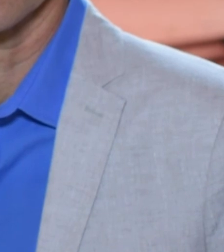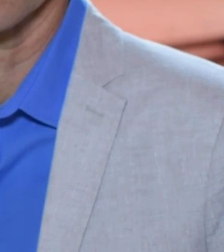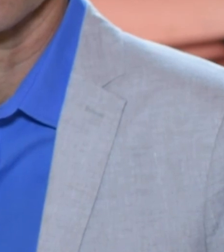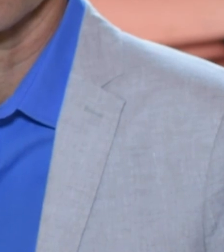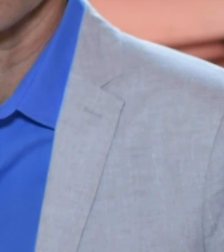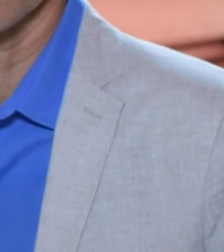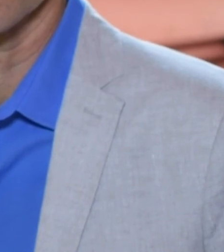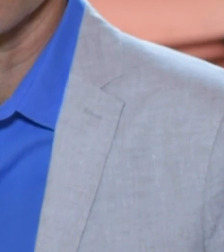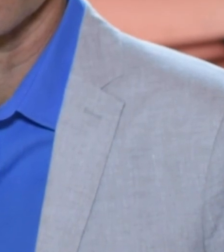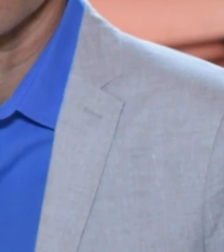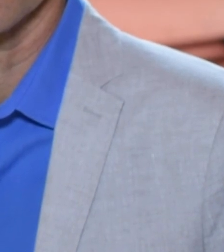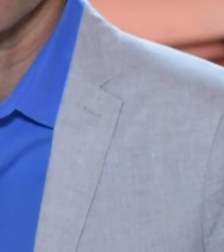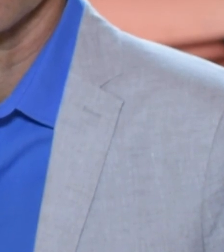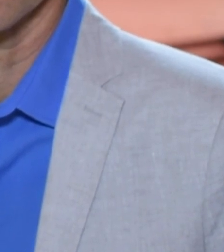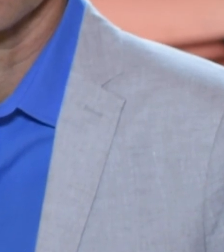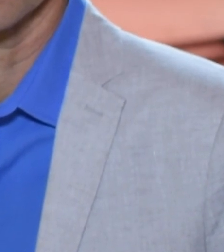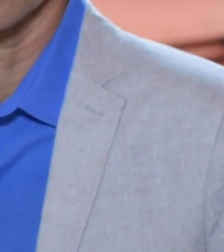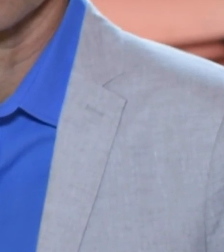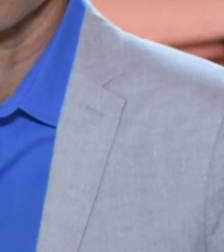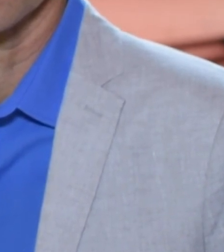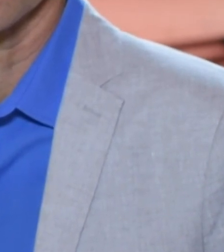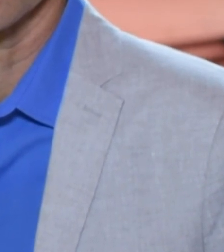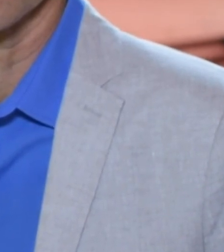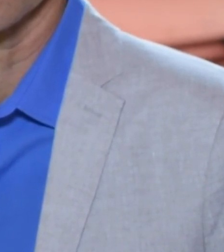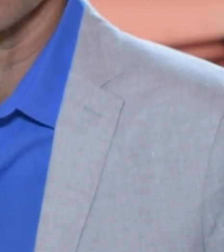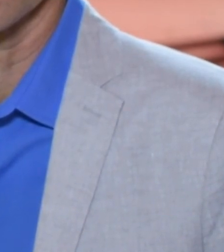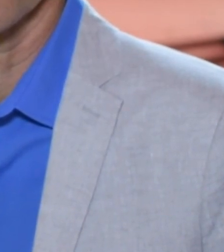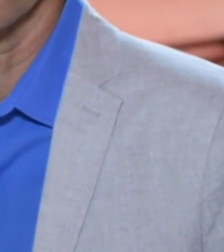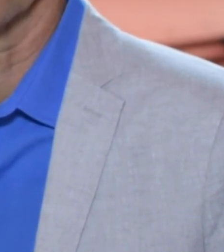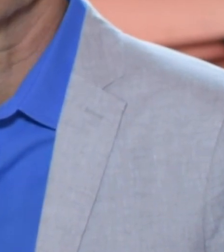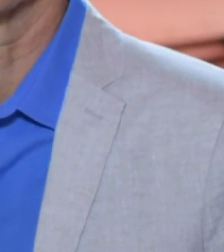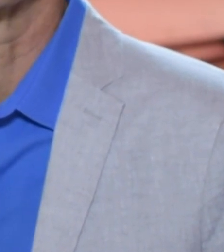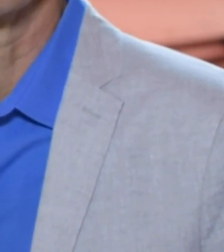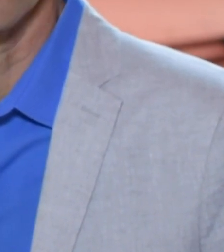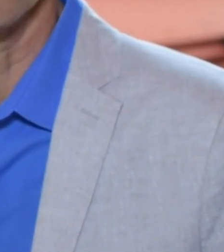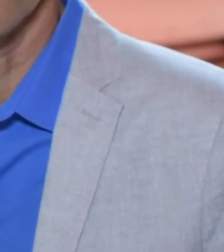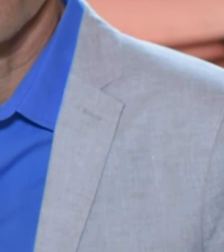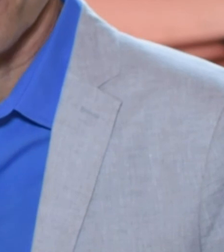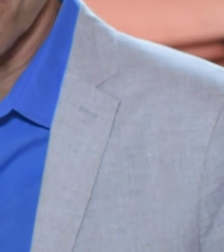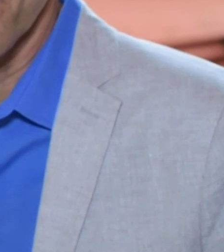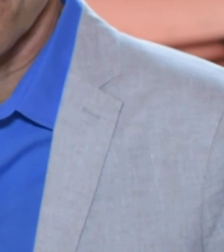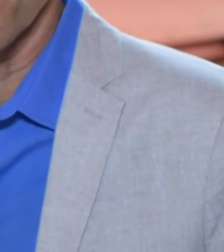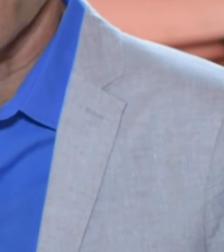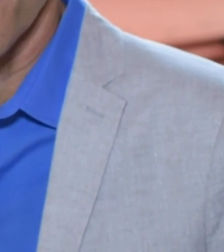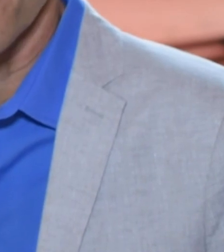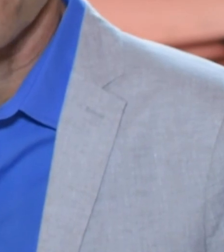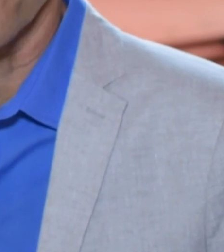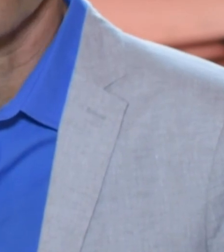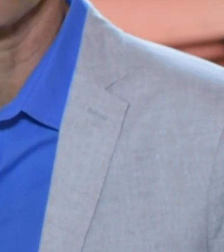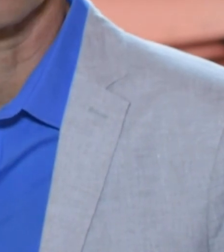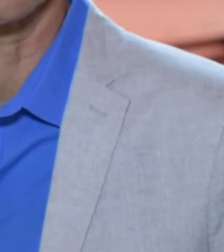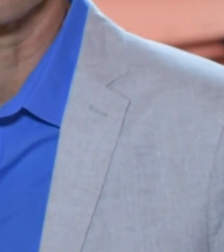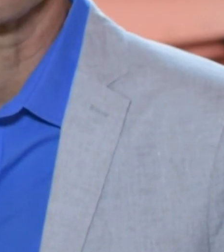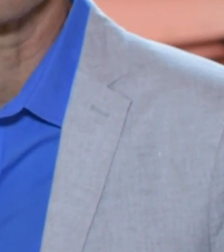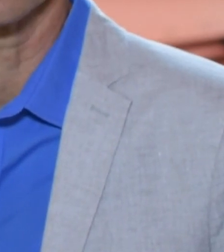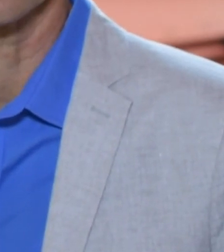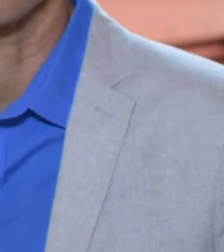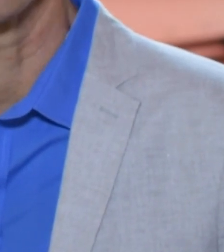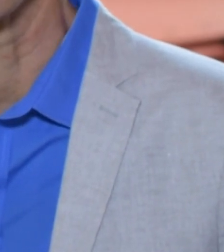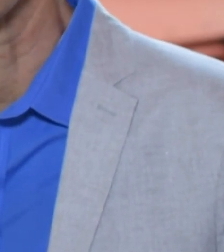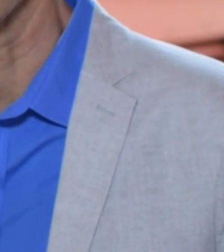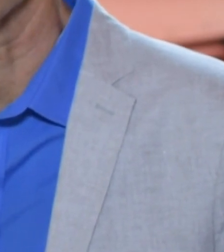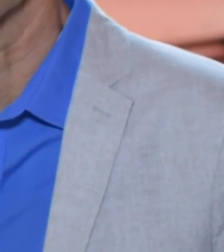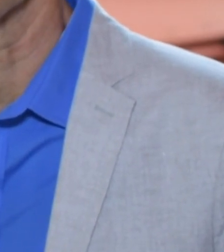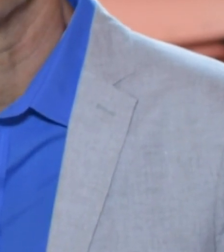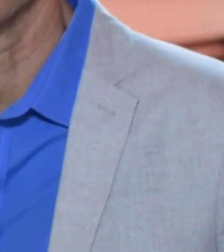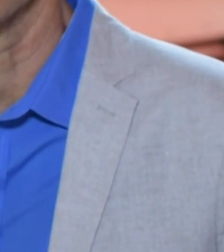like the message, we invite you to like it, share it, and please subscribe. We are a new thought church where lives are transformed. So